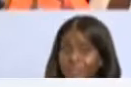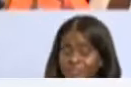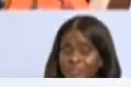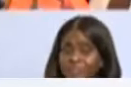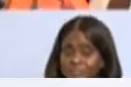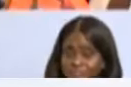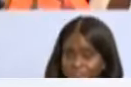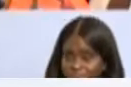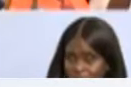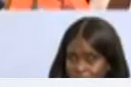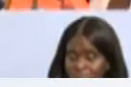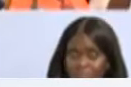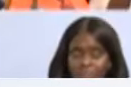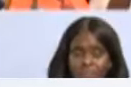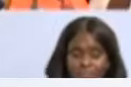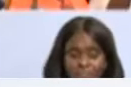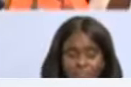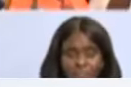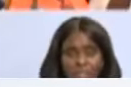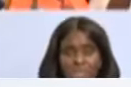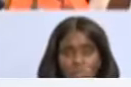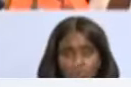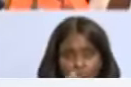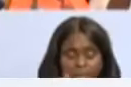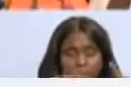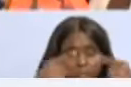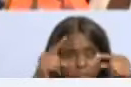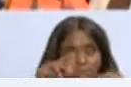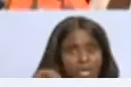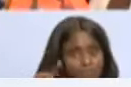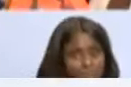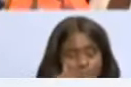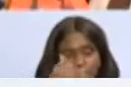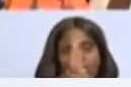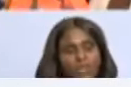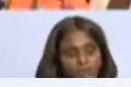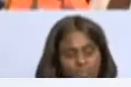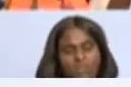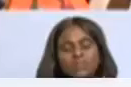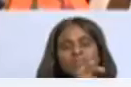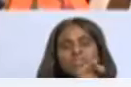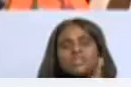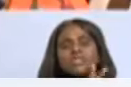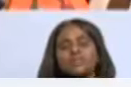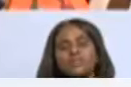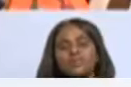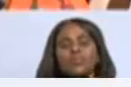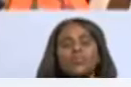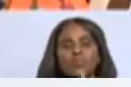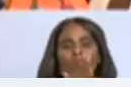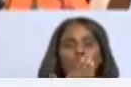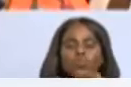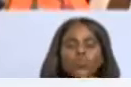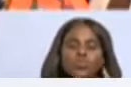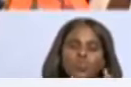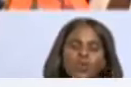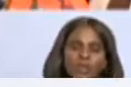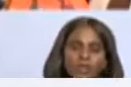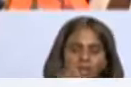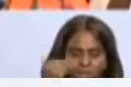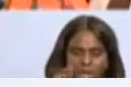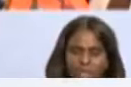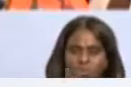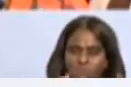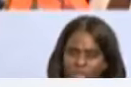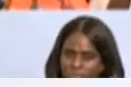these MPs here, please, if you want to be a successful MP, utilize the CDF properly. That's why I want you to